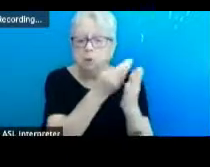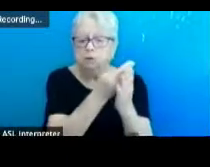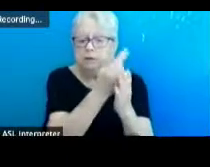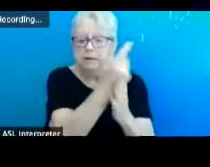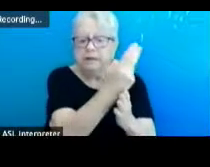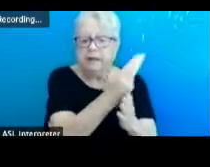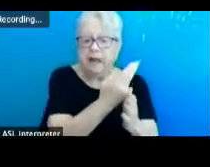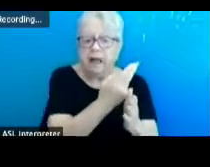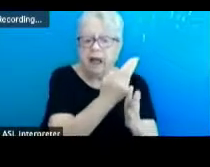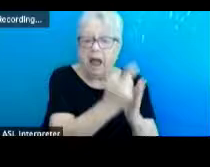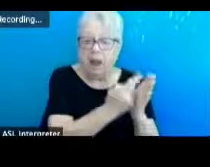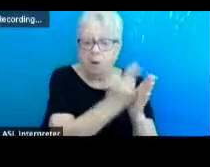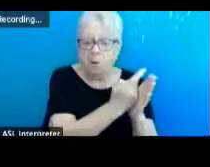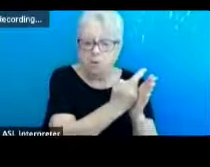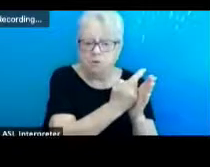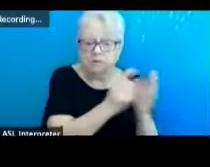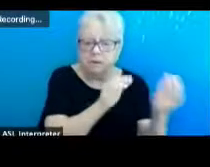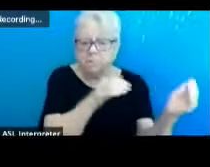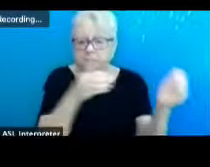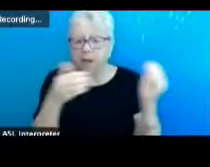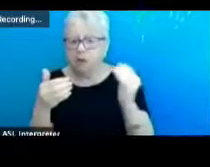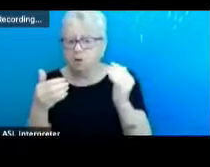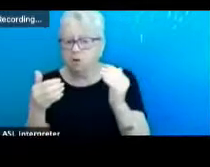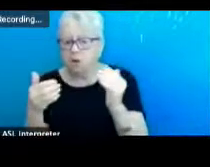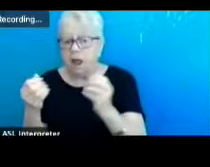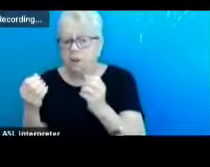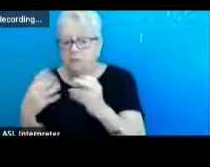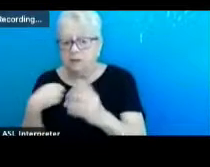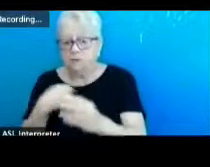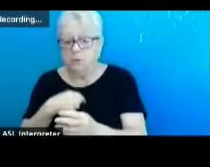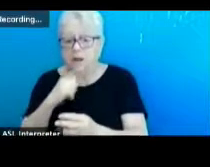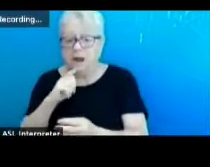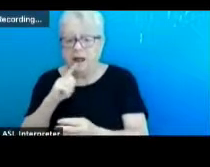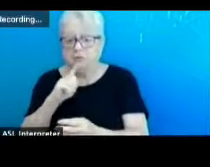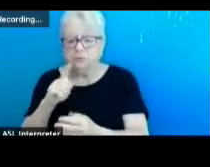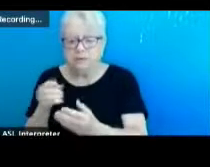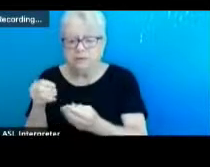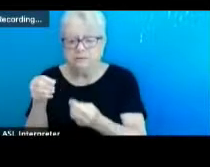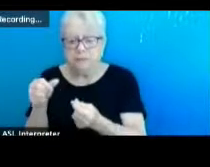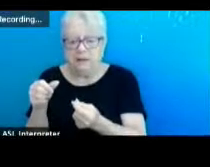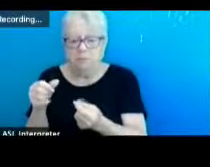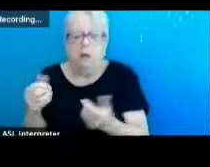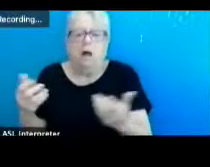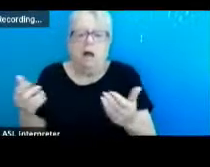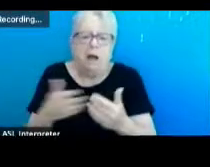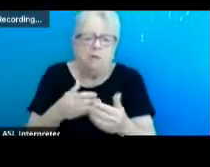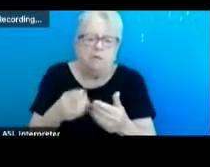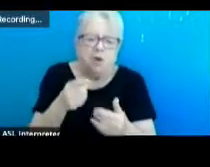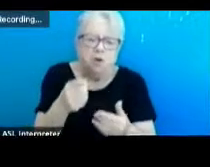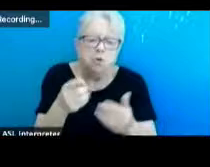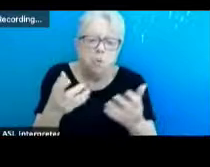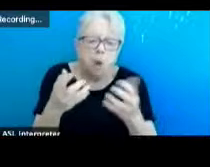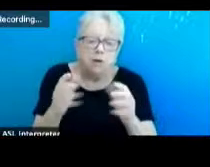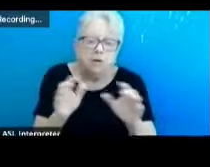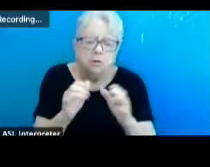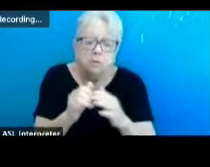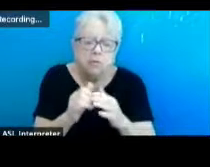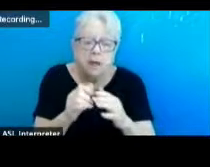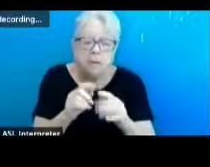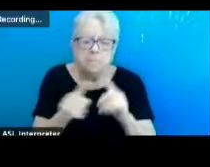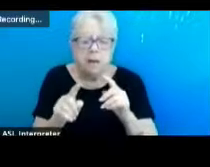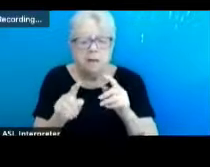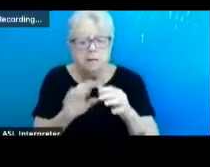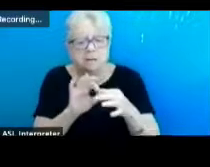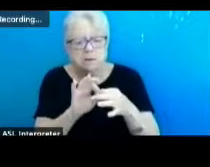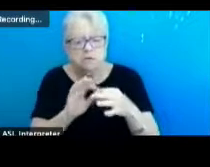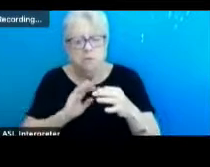what we're actually spending, so that we or however you want to do it. But in terms of our oversight, we should